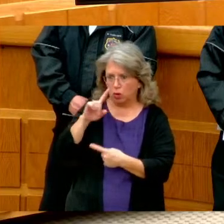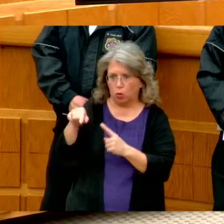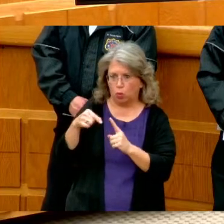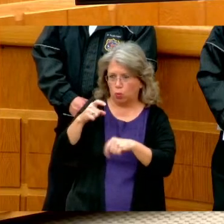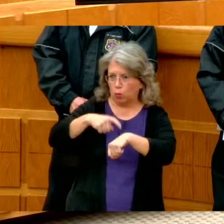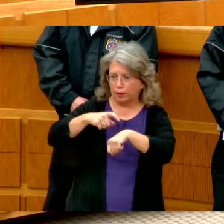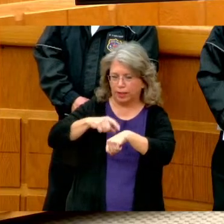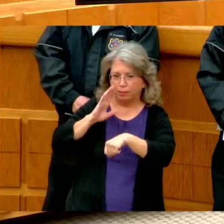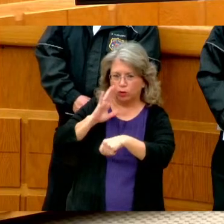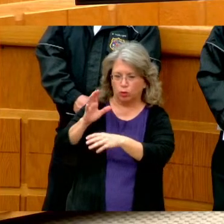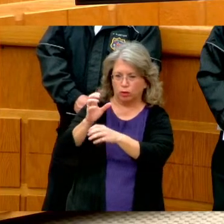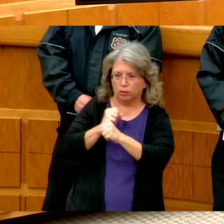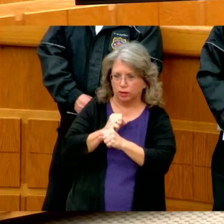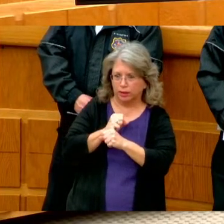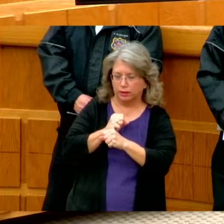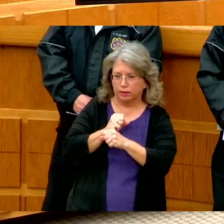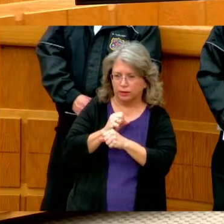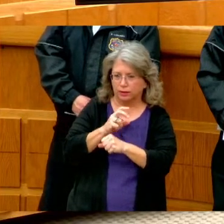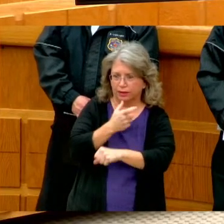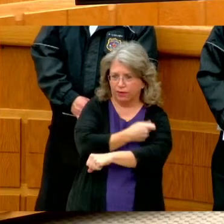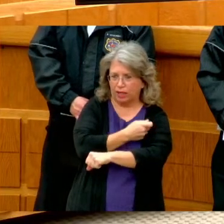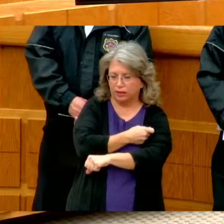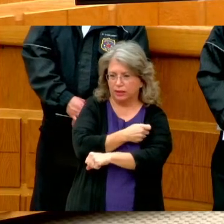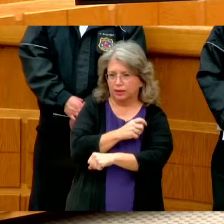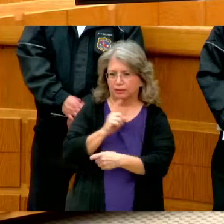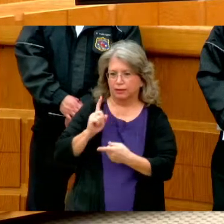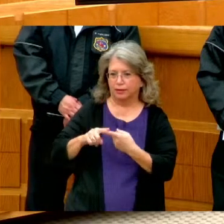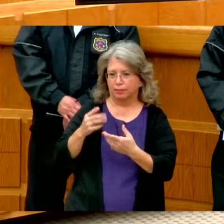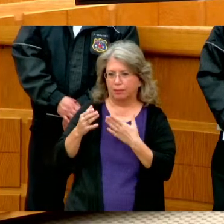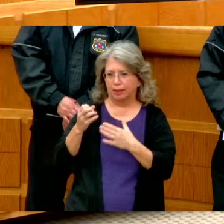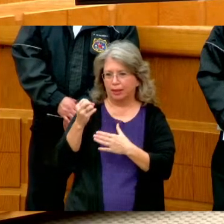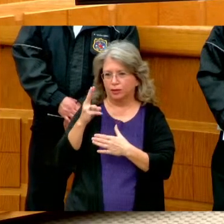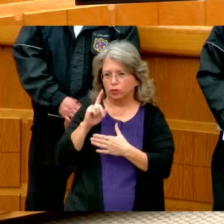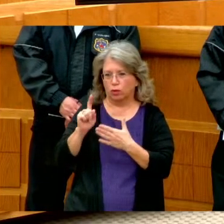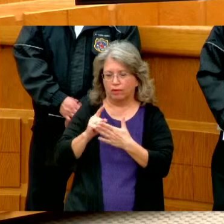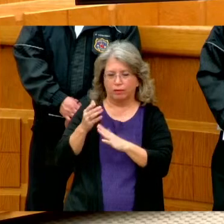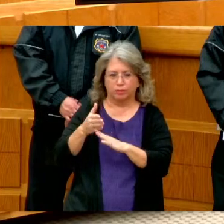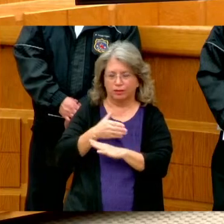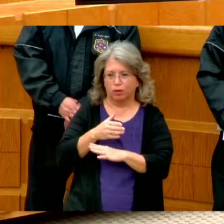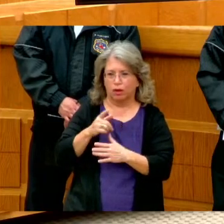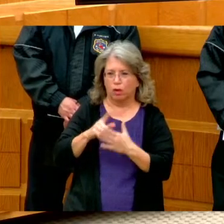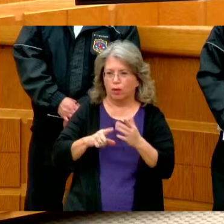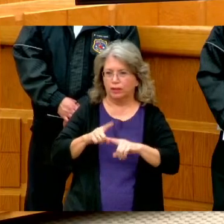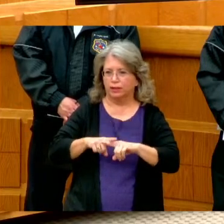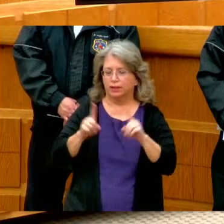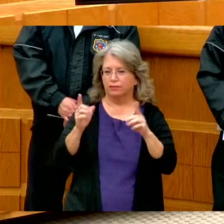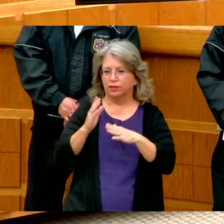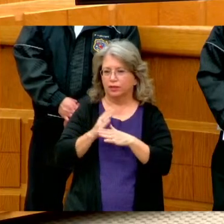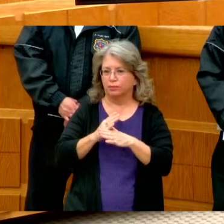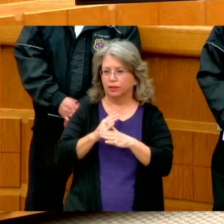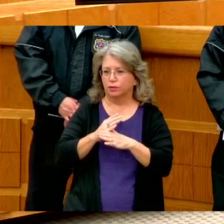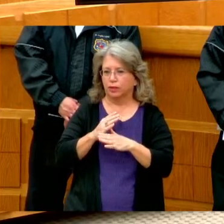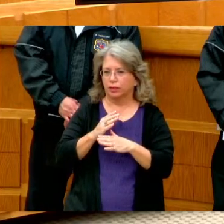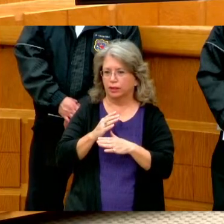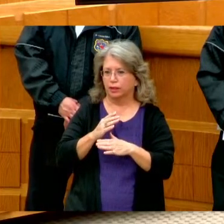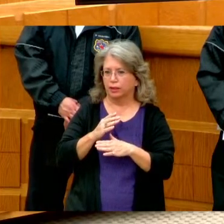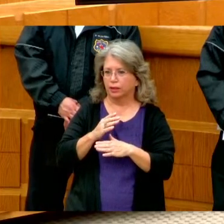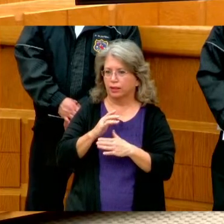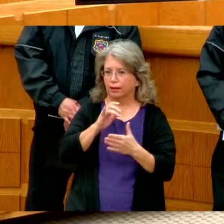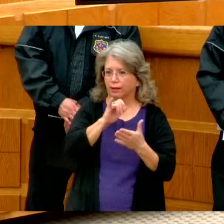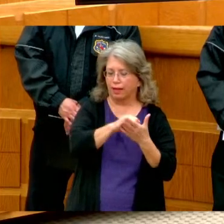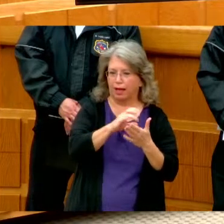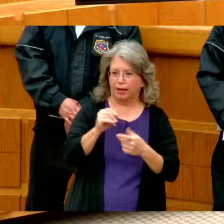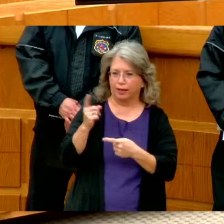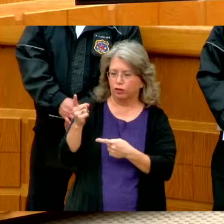vaccines until about like 12 hours beforehand. Right. What's the difference between that and you guys already knowing? Gosh, that's a